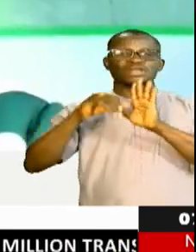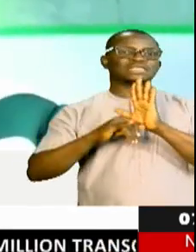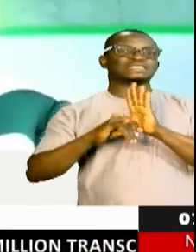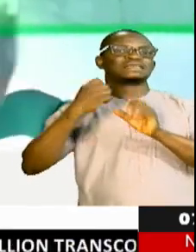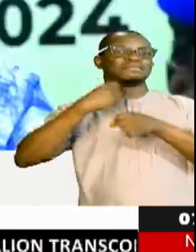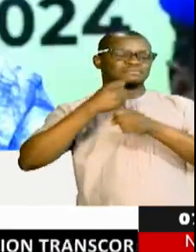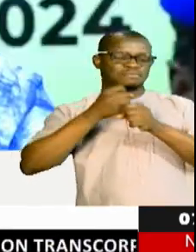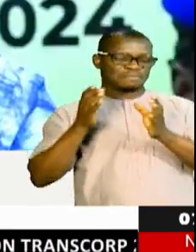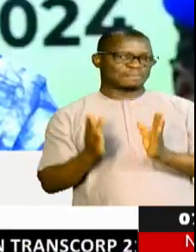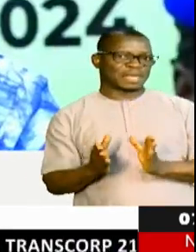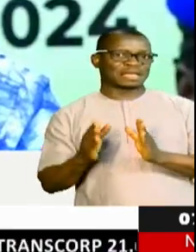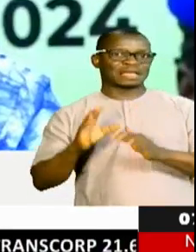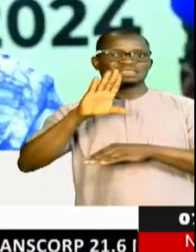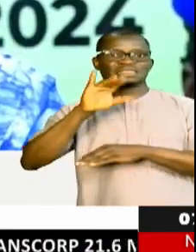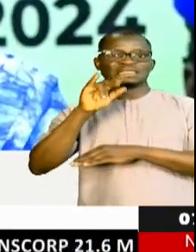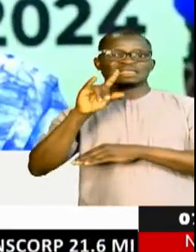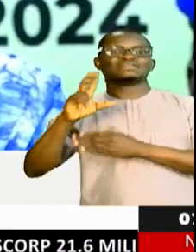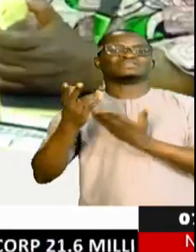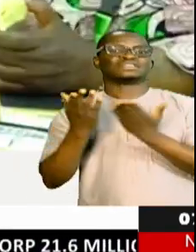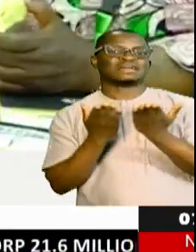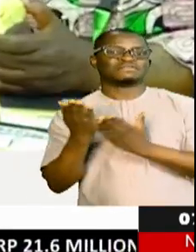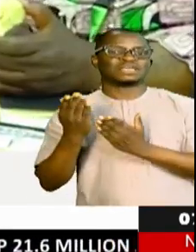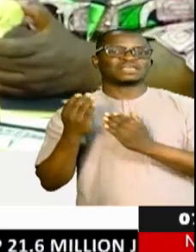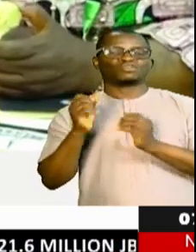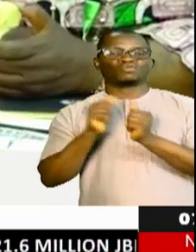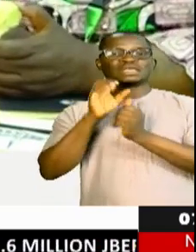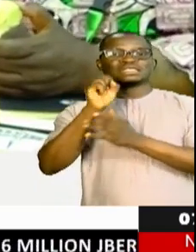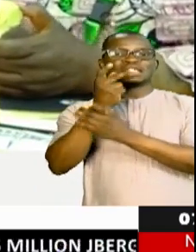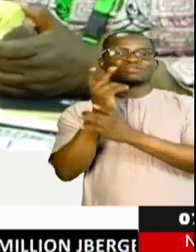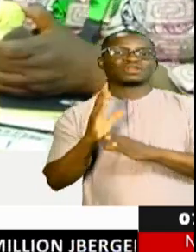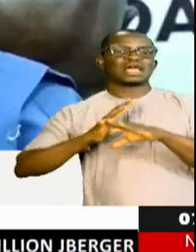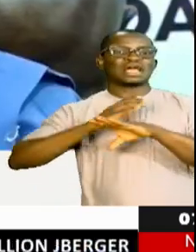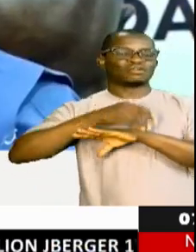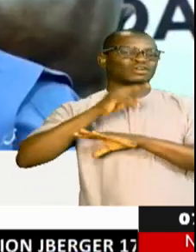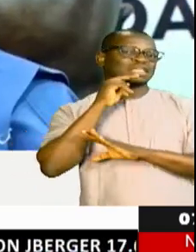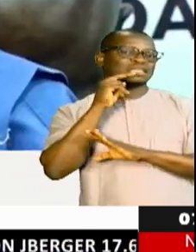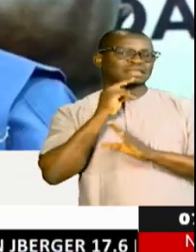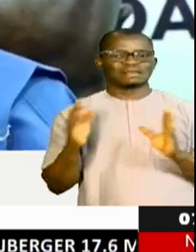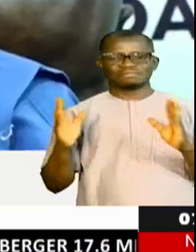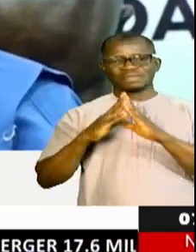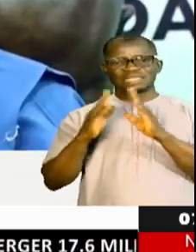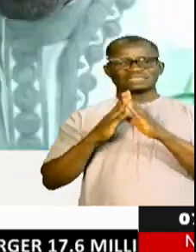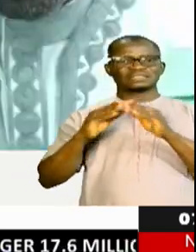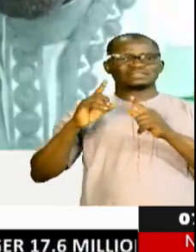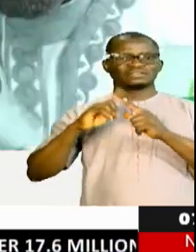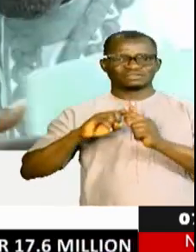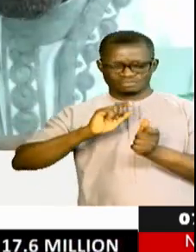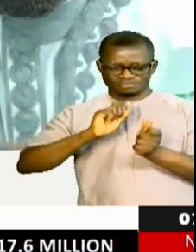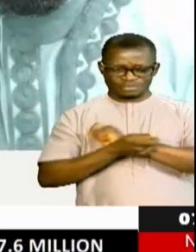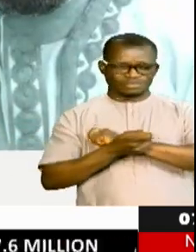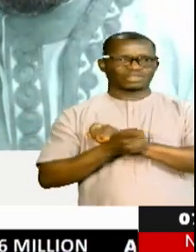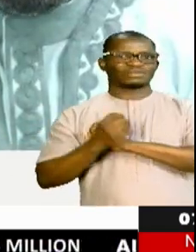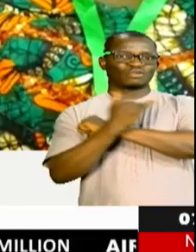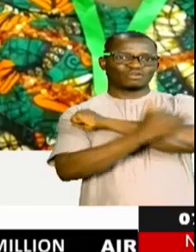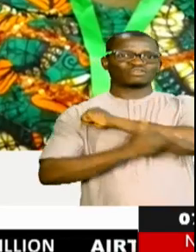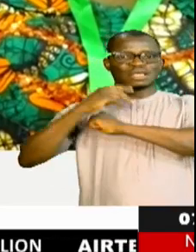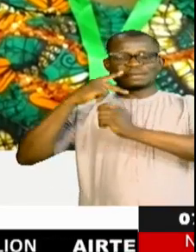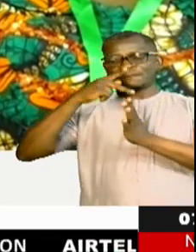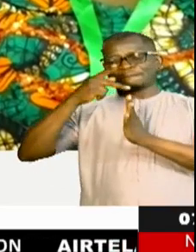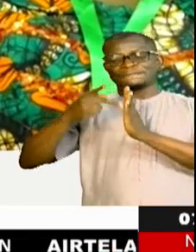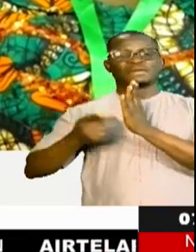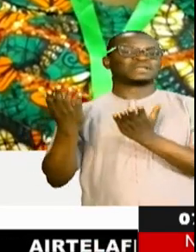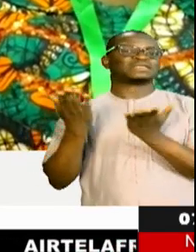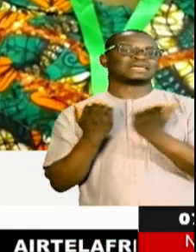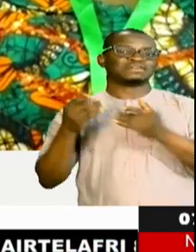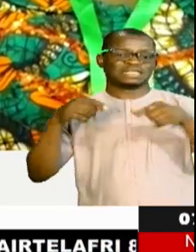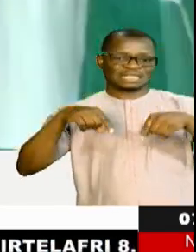service leaders, and stakeholders from across the country gathered to shape the country's public service. The meeting will be the